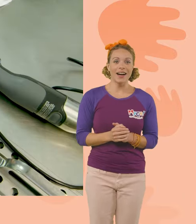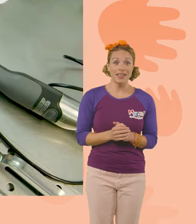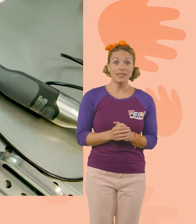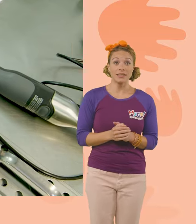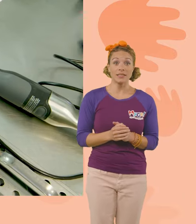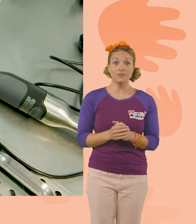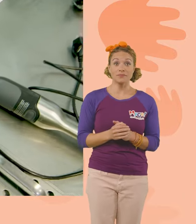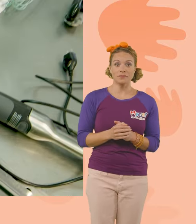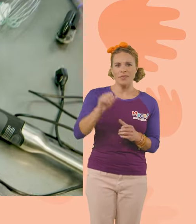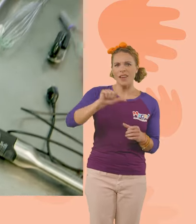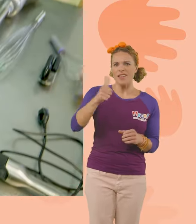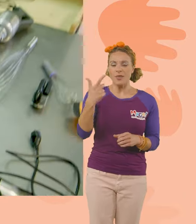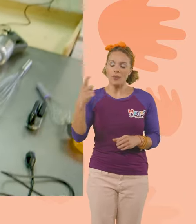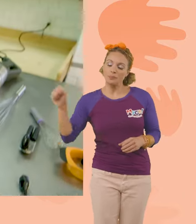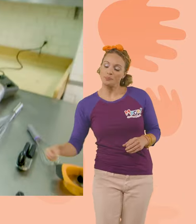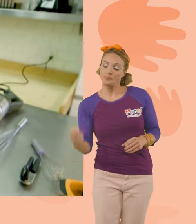Let's grab another scoop.